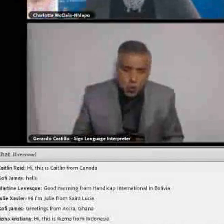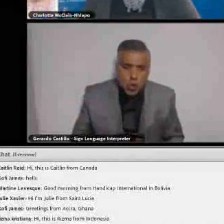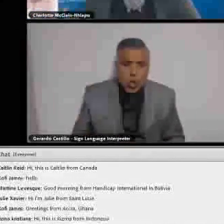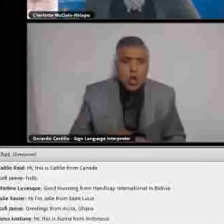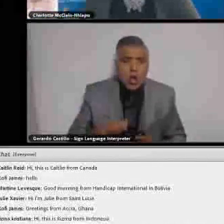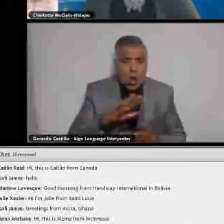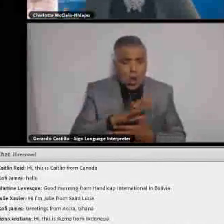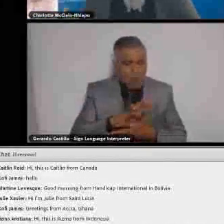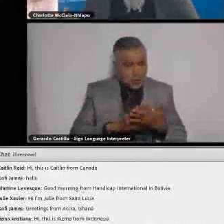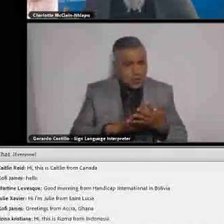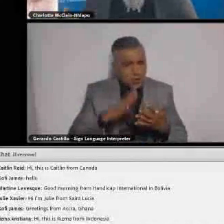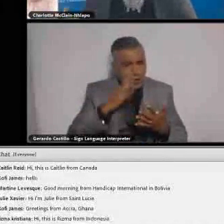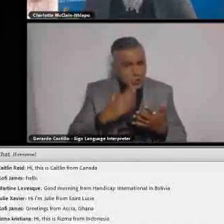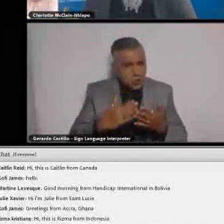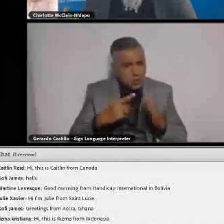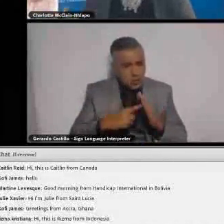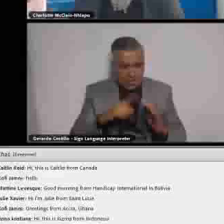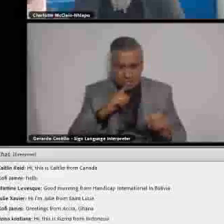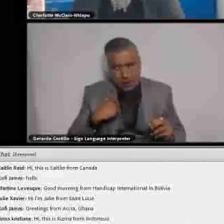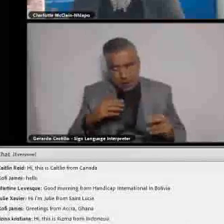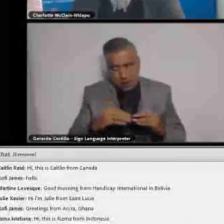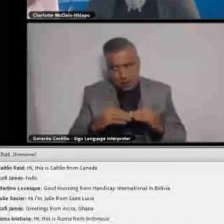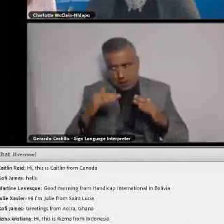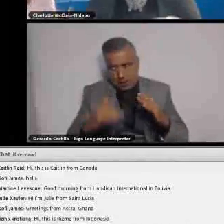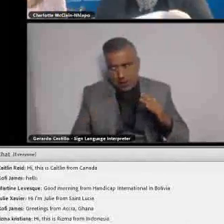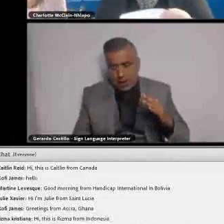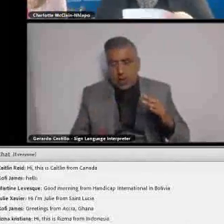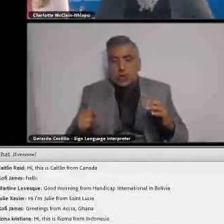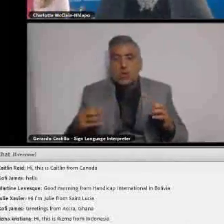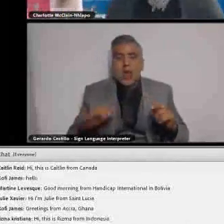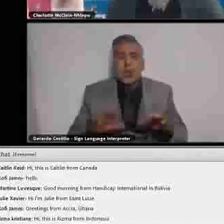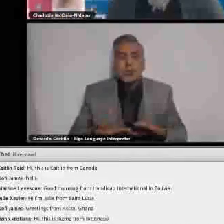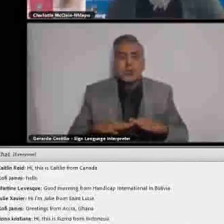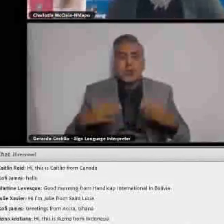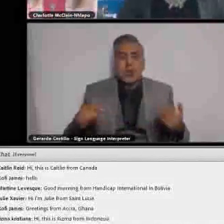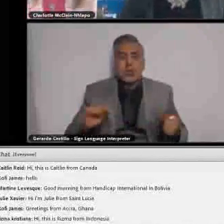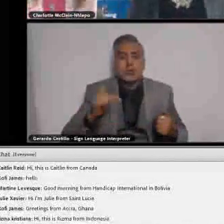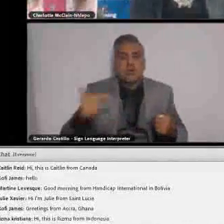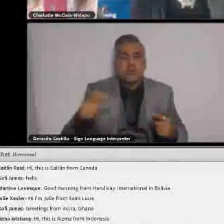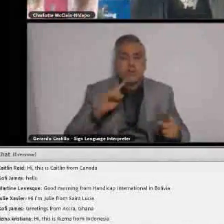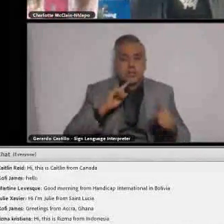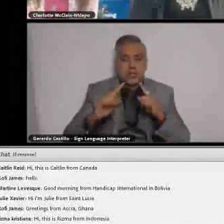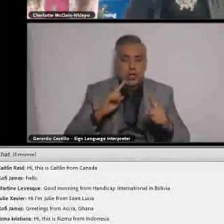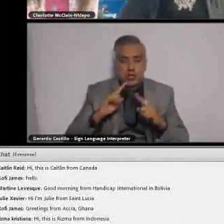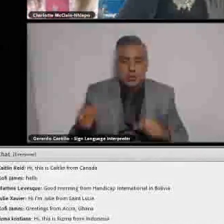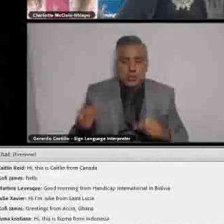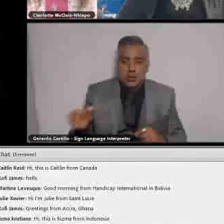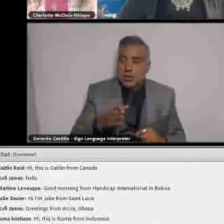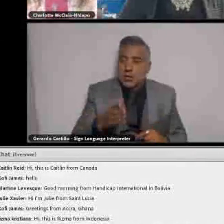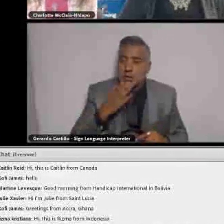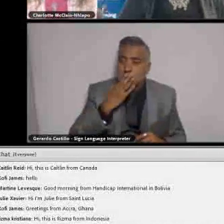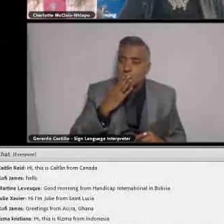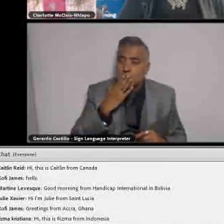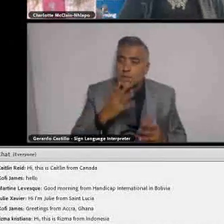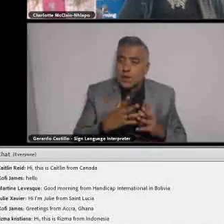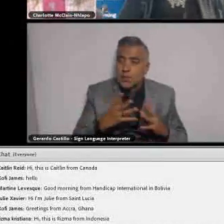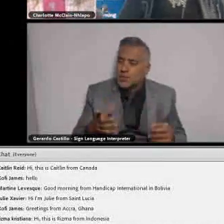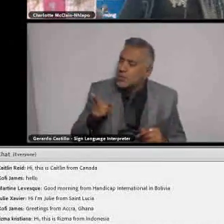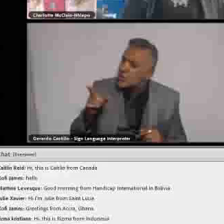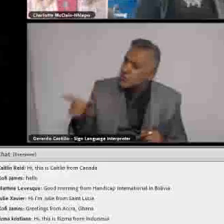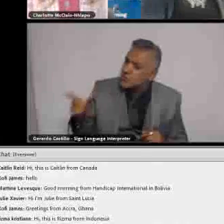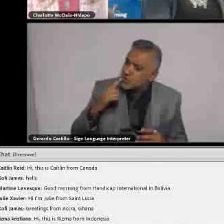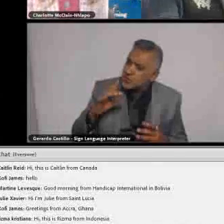more online. So why don't we open up the discussion? Great. Thank you very much, Margaret. So you just mentioned at the tail